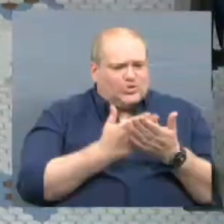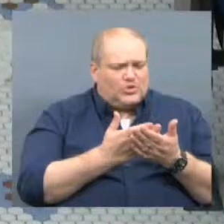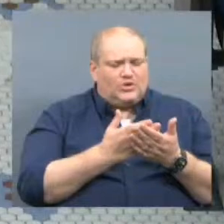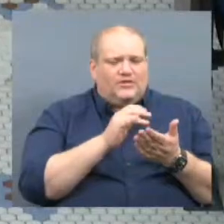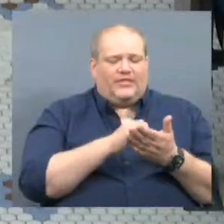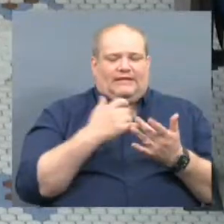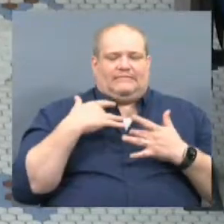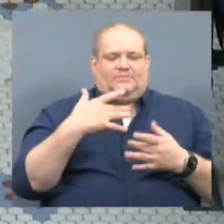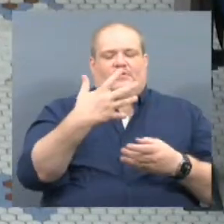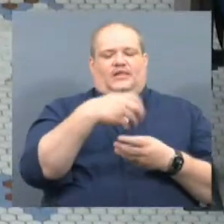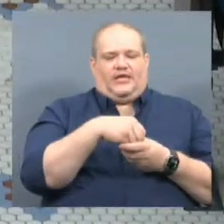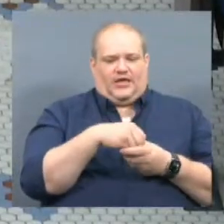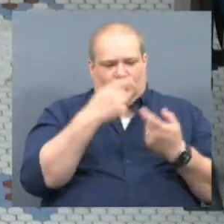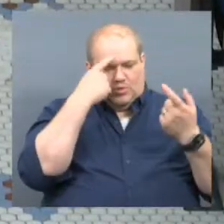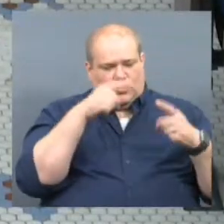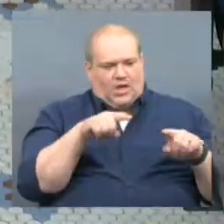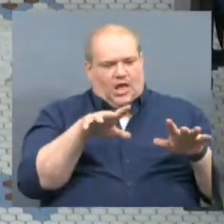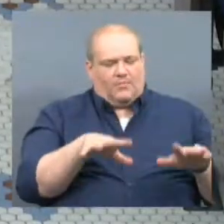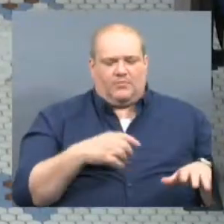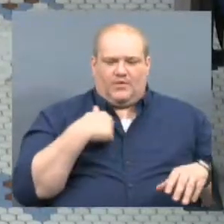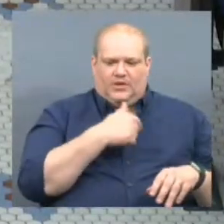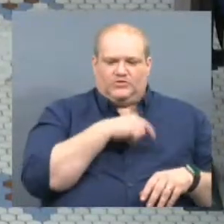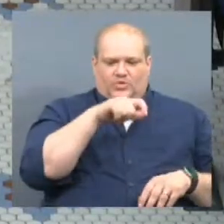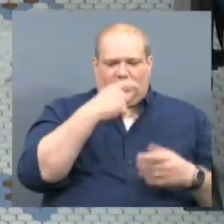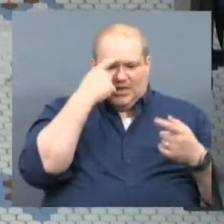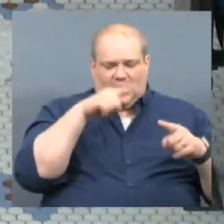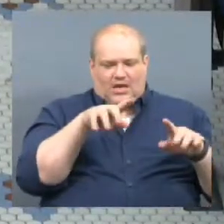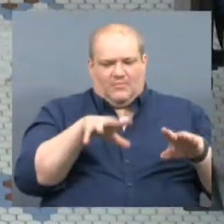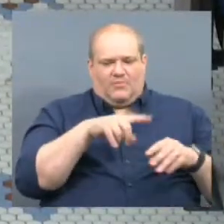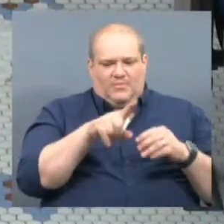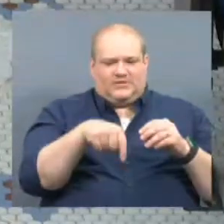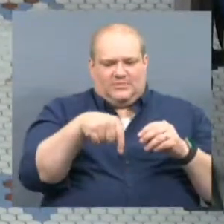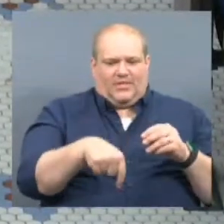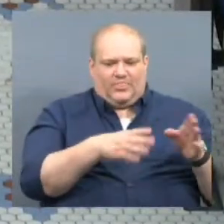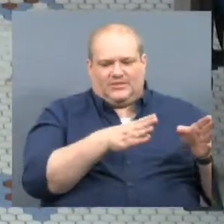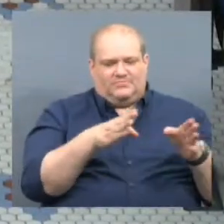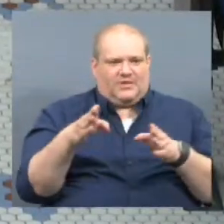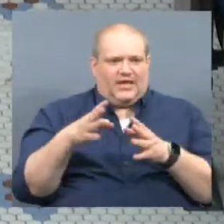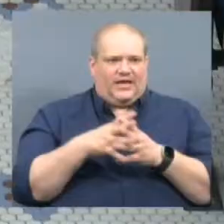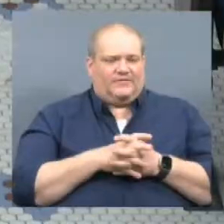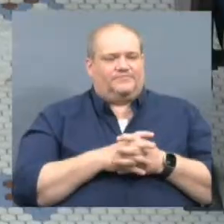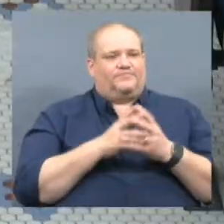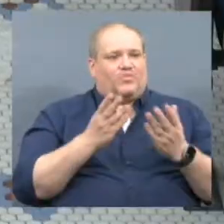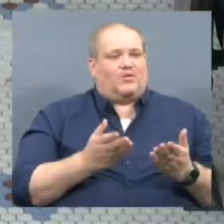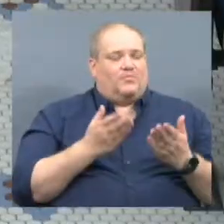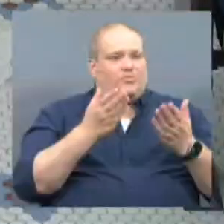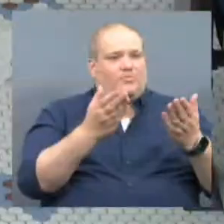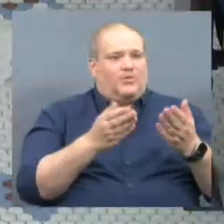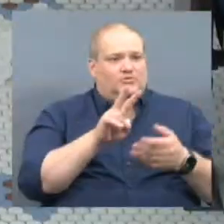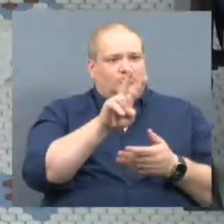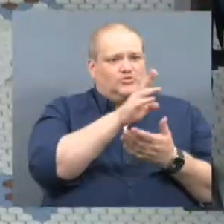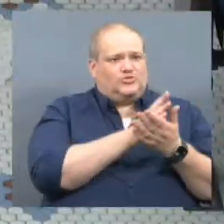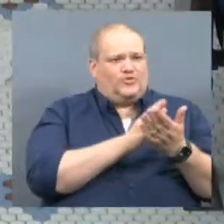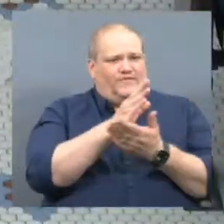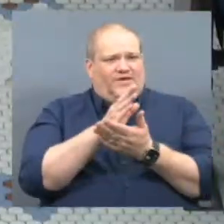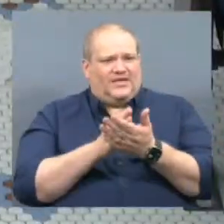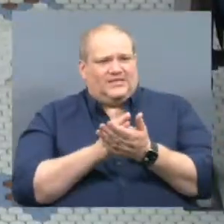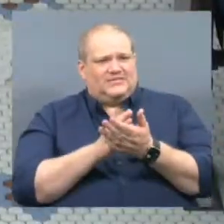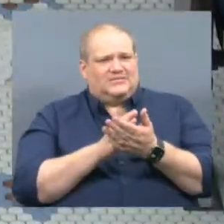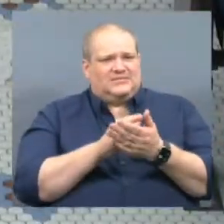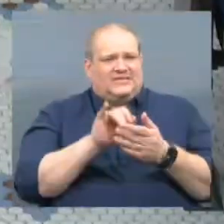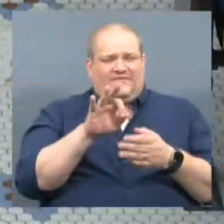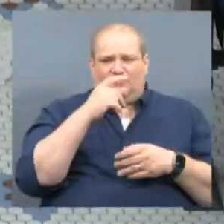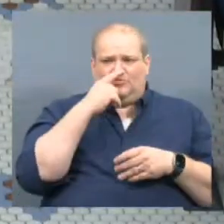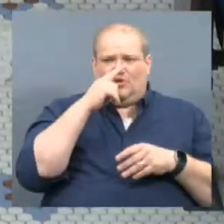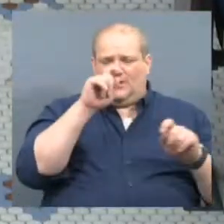usually includes a compromise. We need a compromise on this plan. Well, the proposal is in 2 phases. Could I get you to put